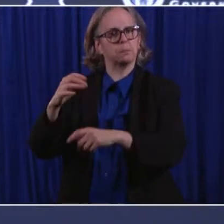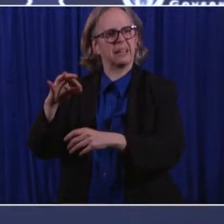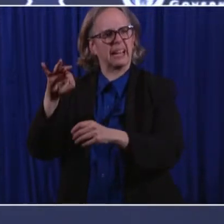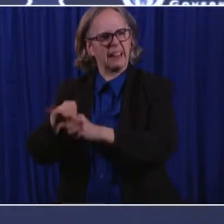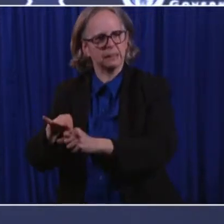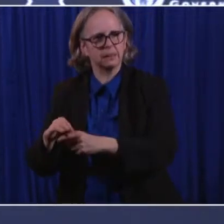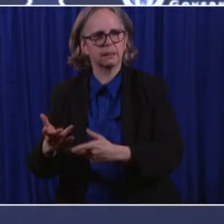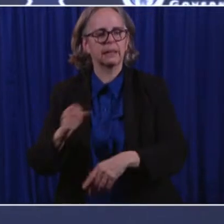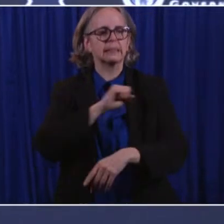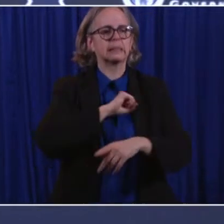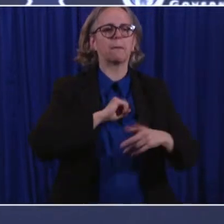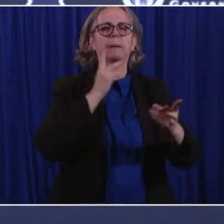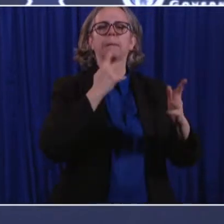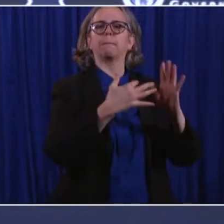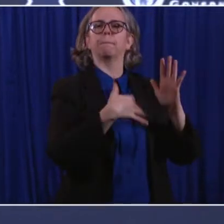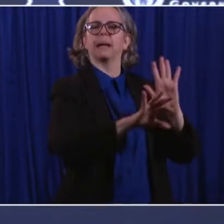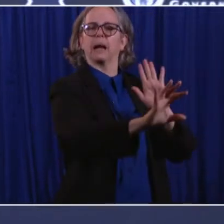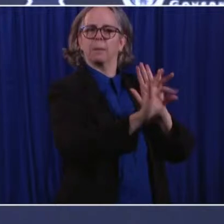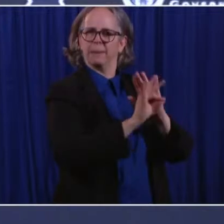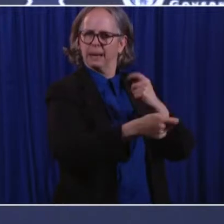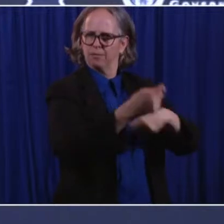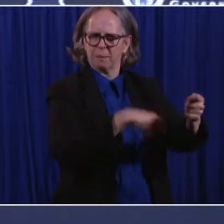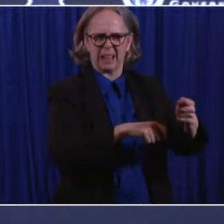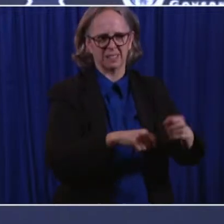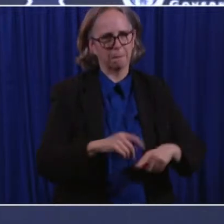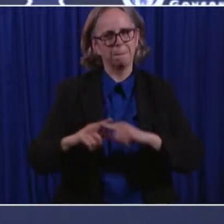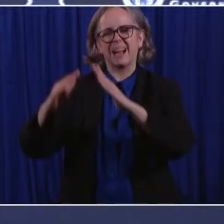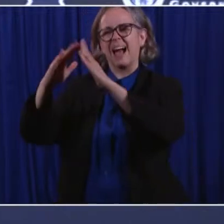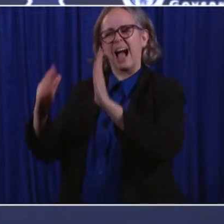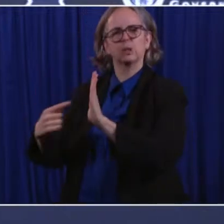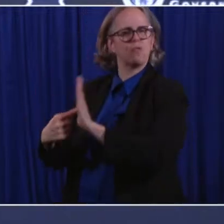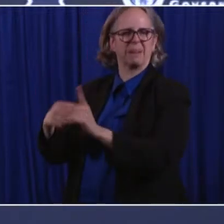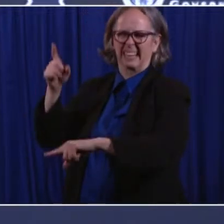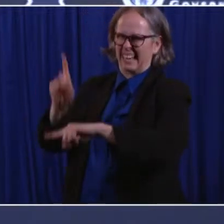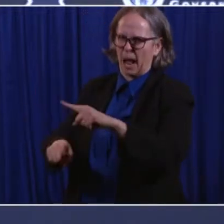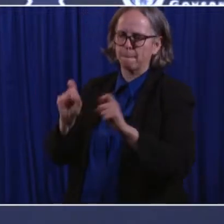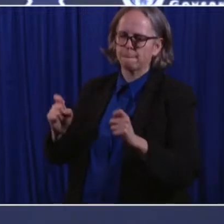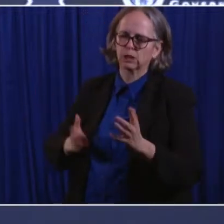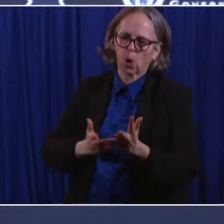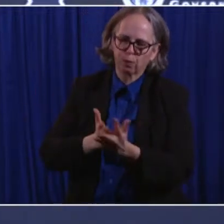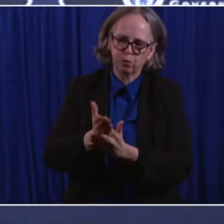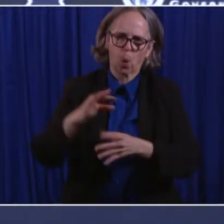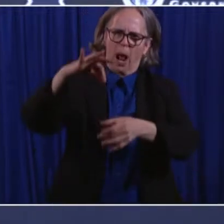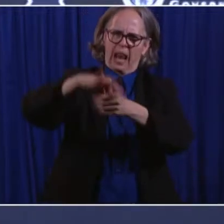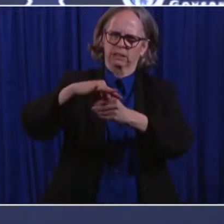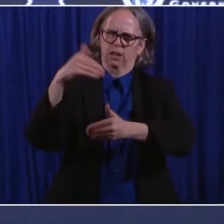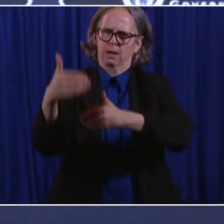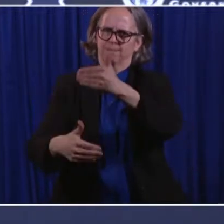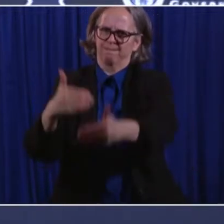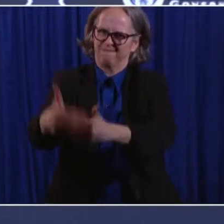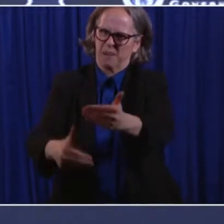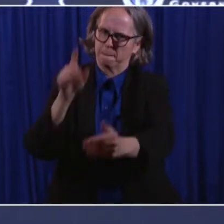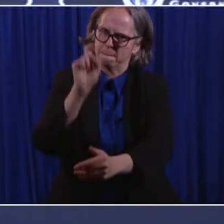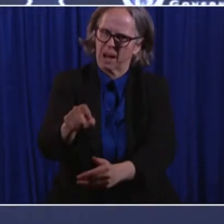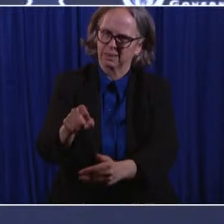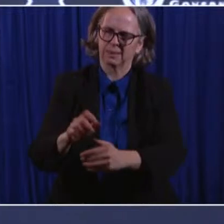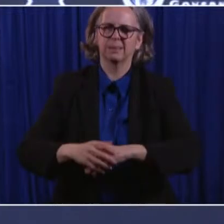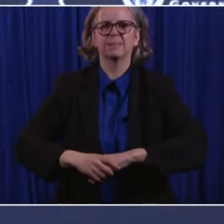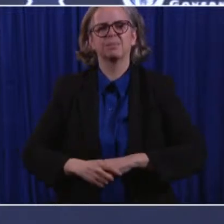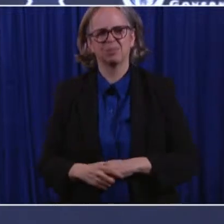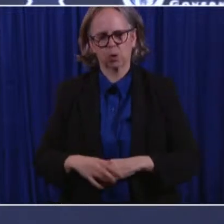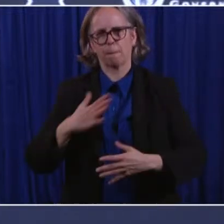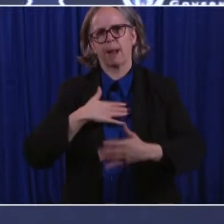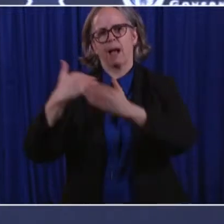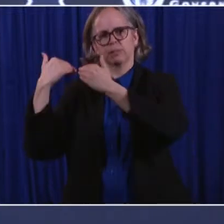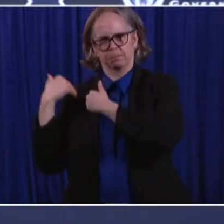And that's the only way the Constitution provides that you get to the House. So it's incumbent upon me to set the election date. I've